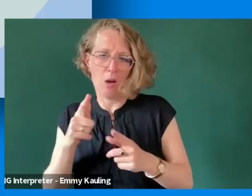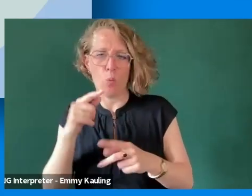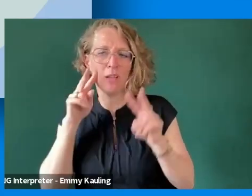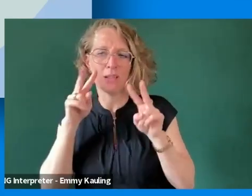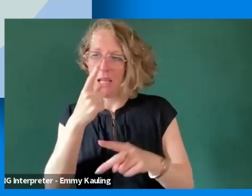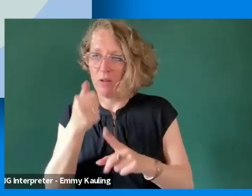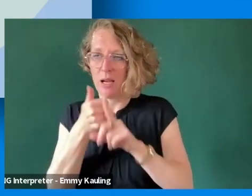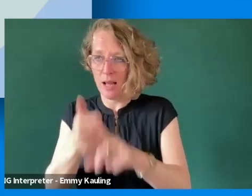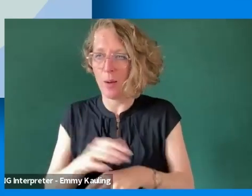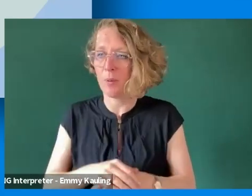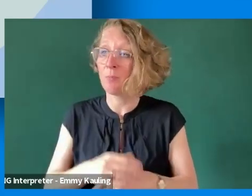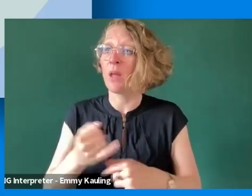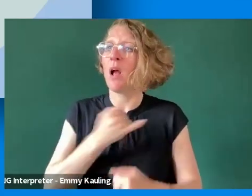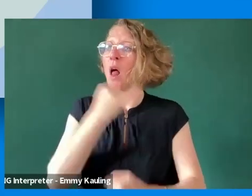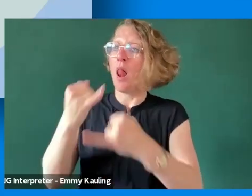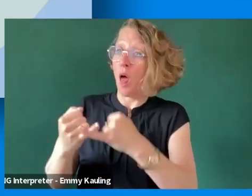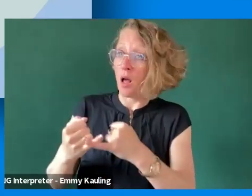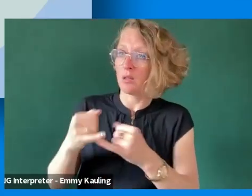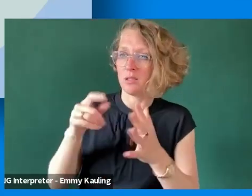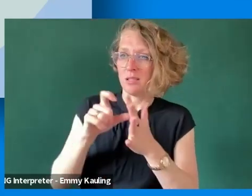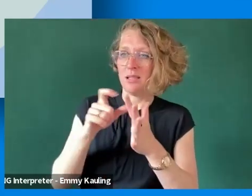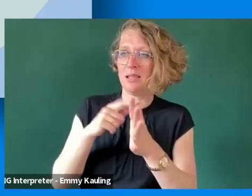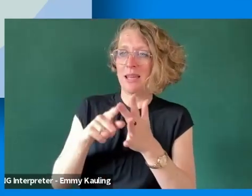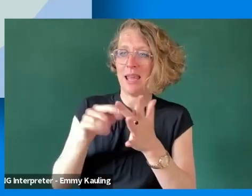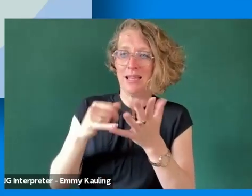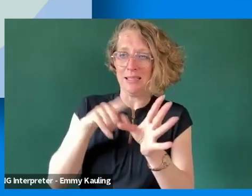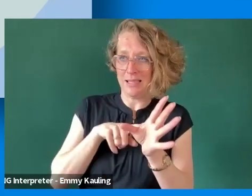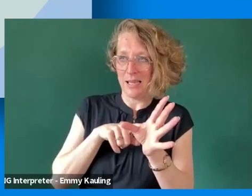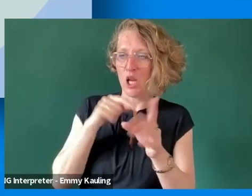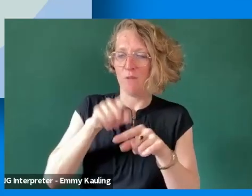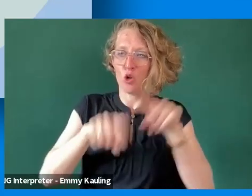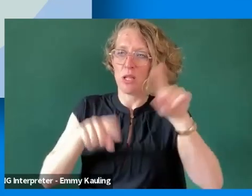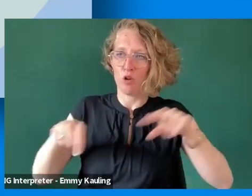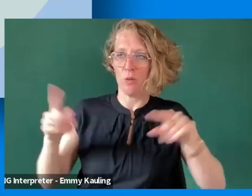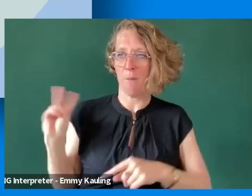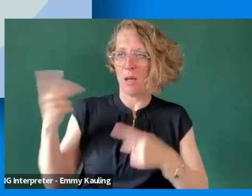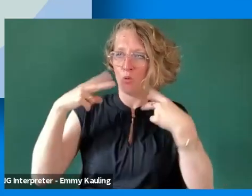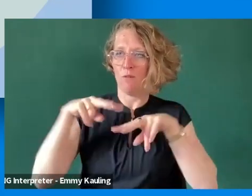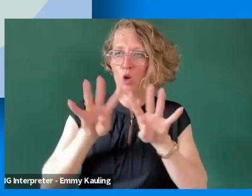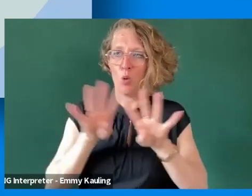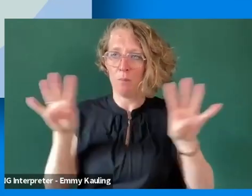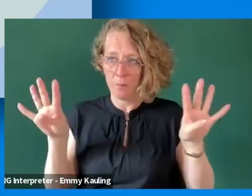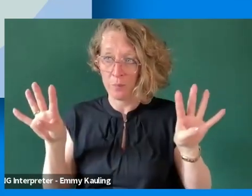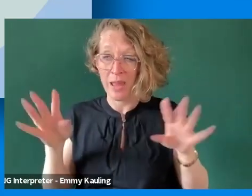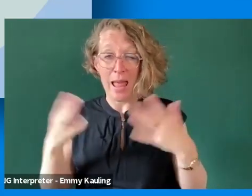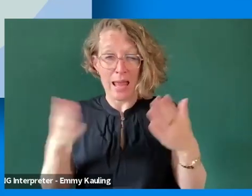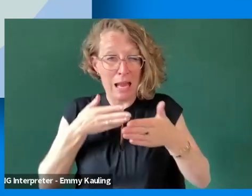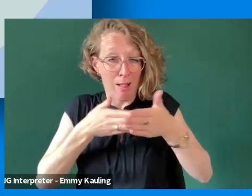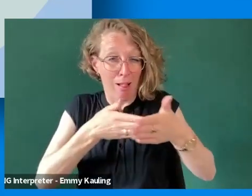And finally, on the question list from Daisy relating to the desire to diversify peer review panels, have we found any